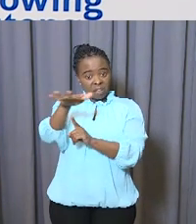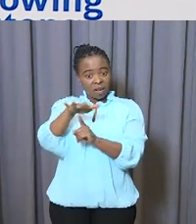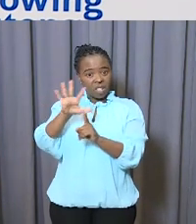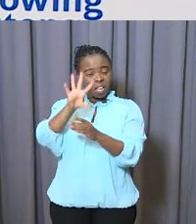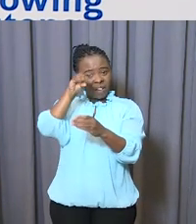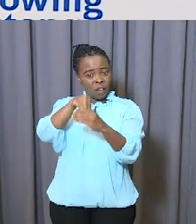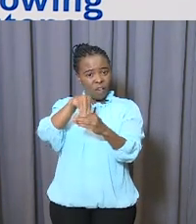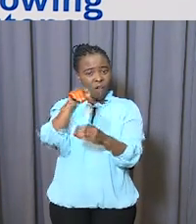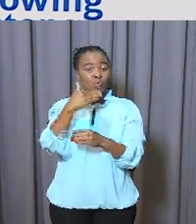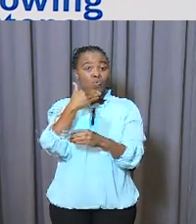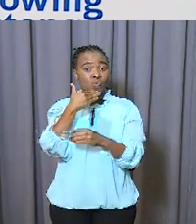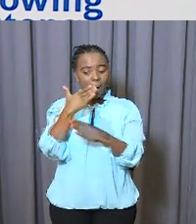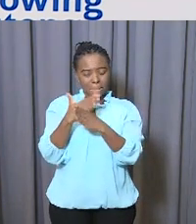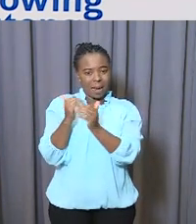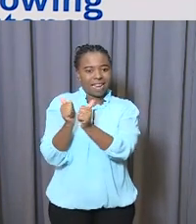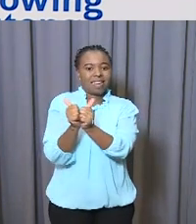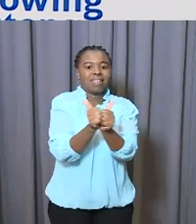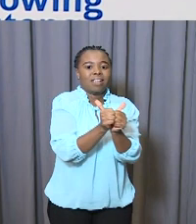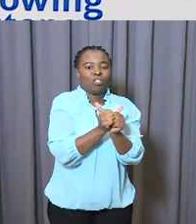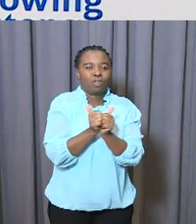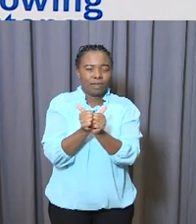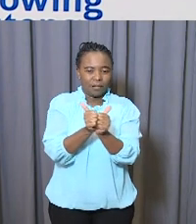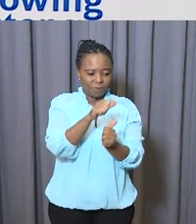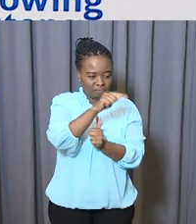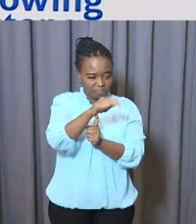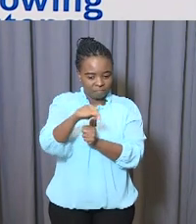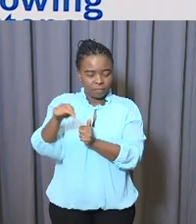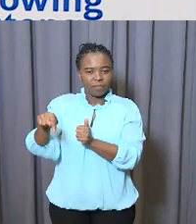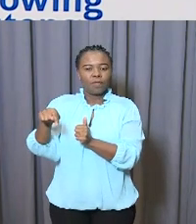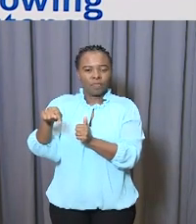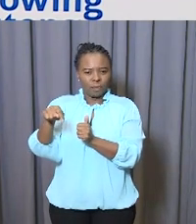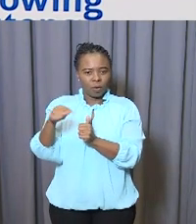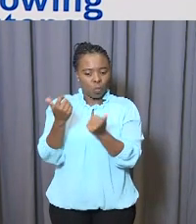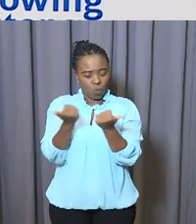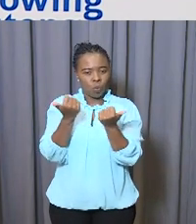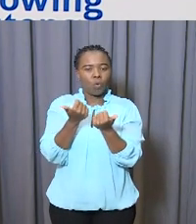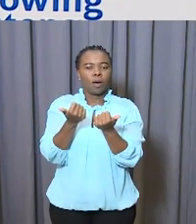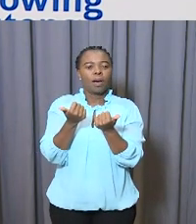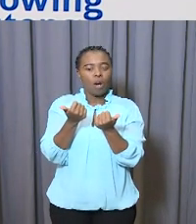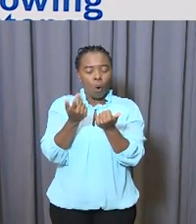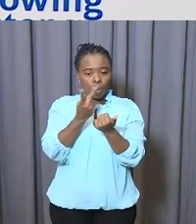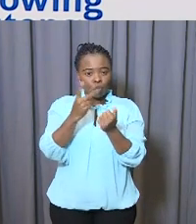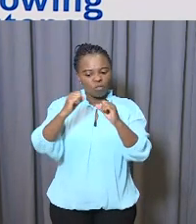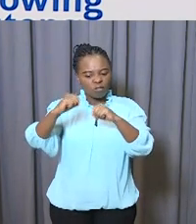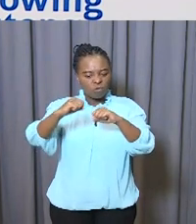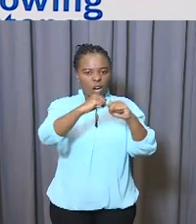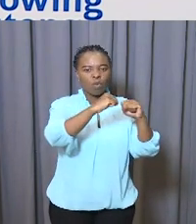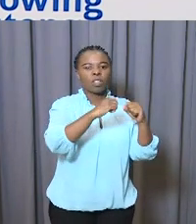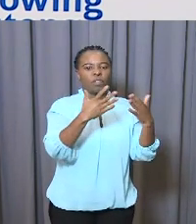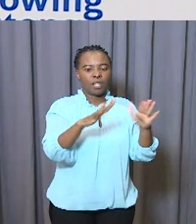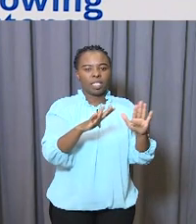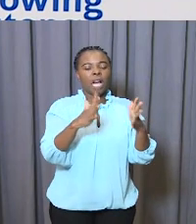involve our partners, partnerships that we have actually formed and we have agreed on, particularly